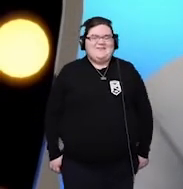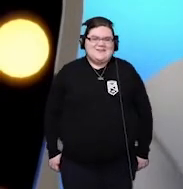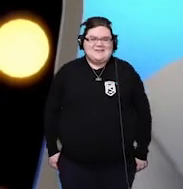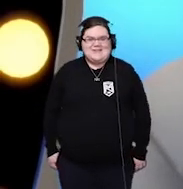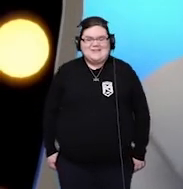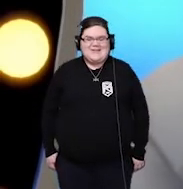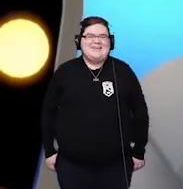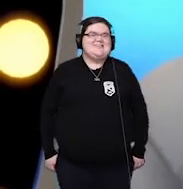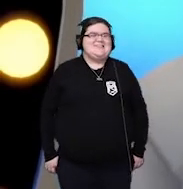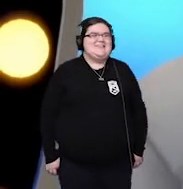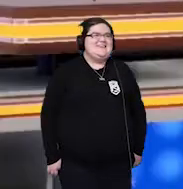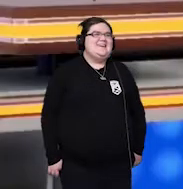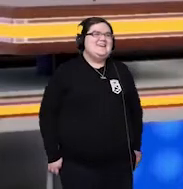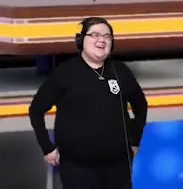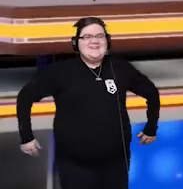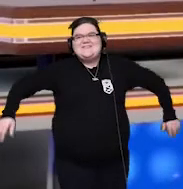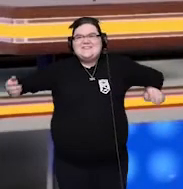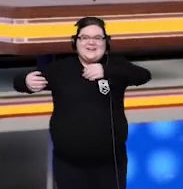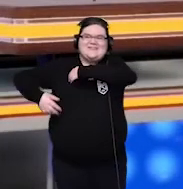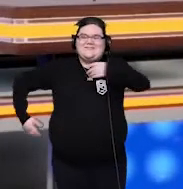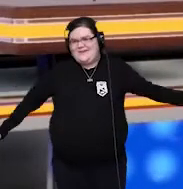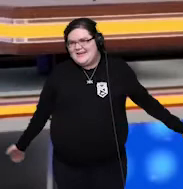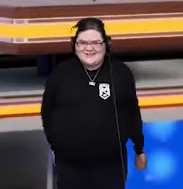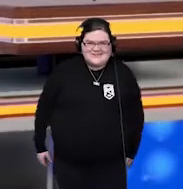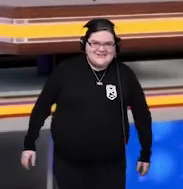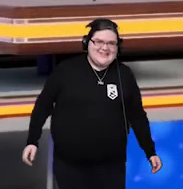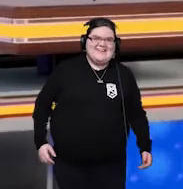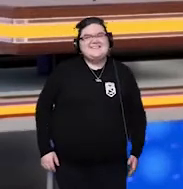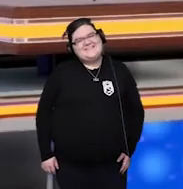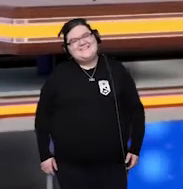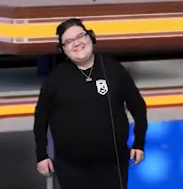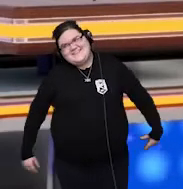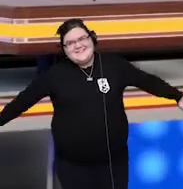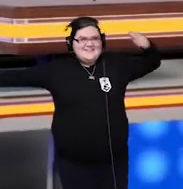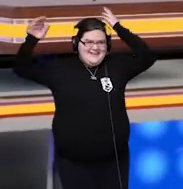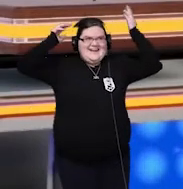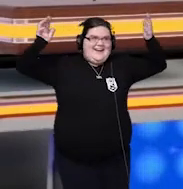JJ was Vic's assistant, and when Josh was Brian's assistant.